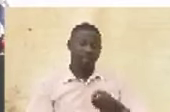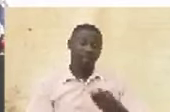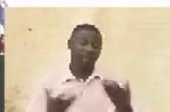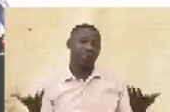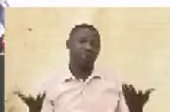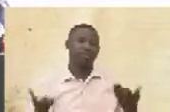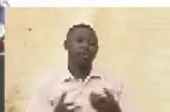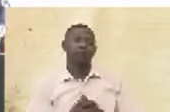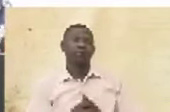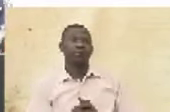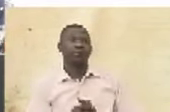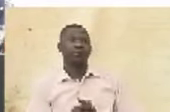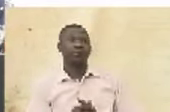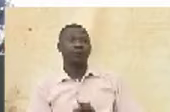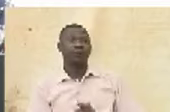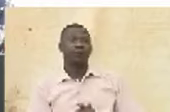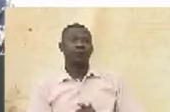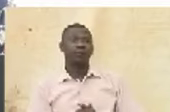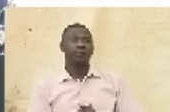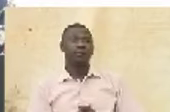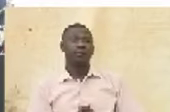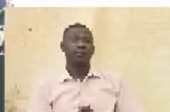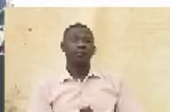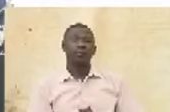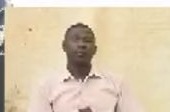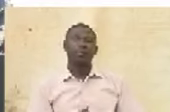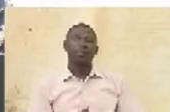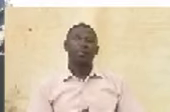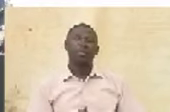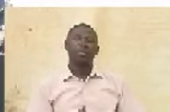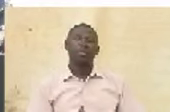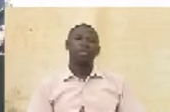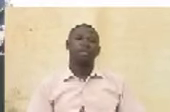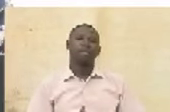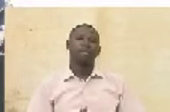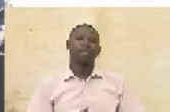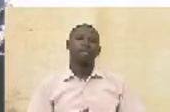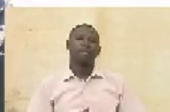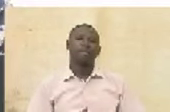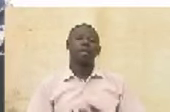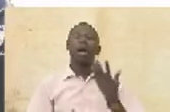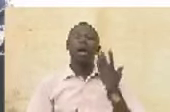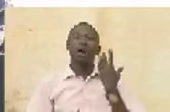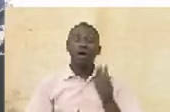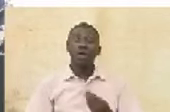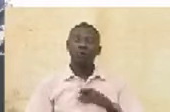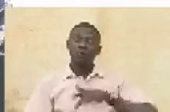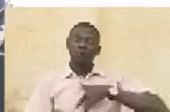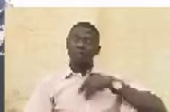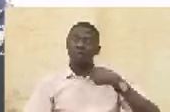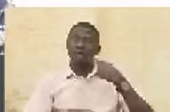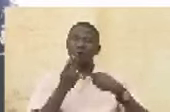question actually was, how did you feel about being confronted with these allegations that were